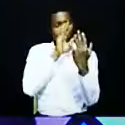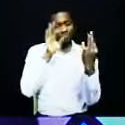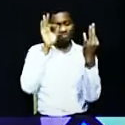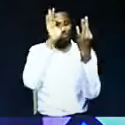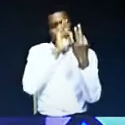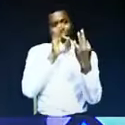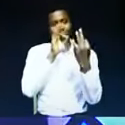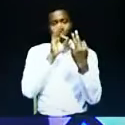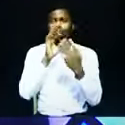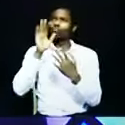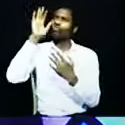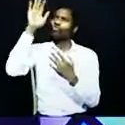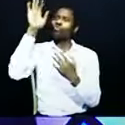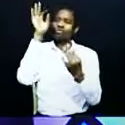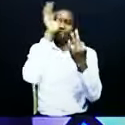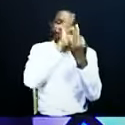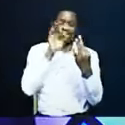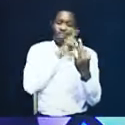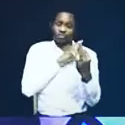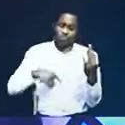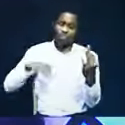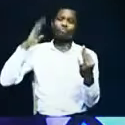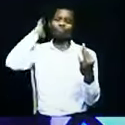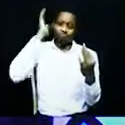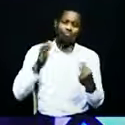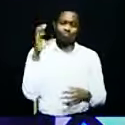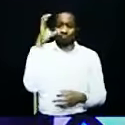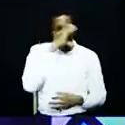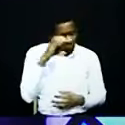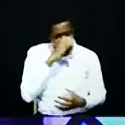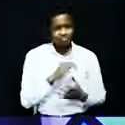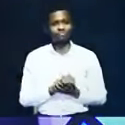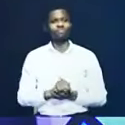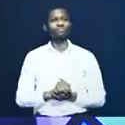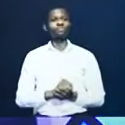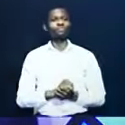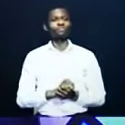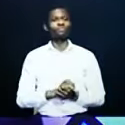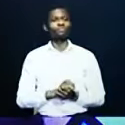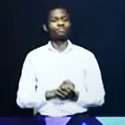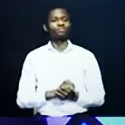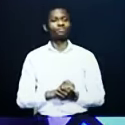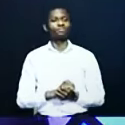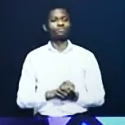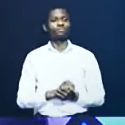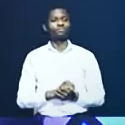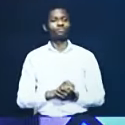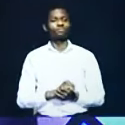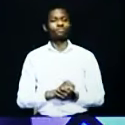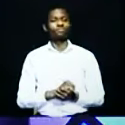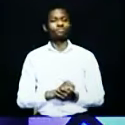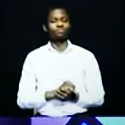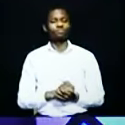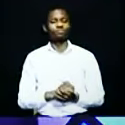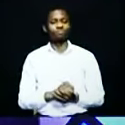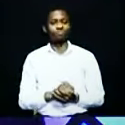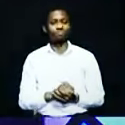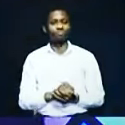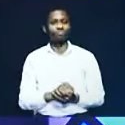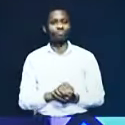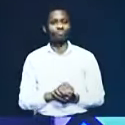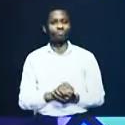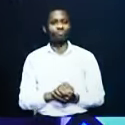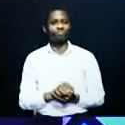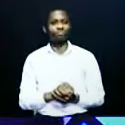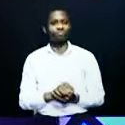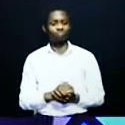will seek. Waka se maybe share when nim inti makuma se will say erade. My